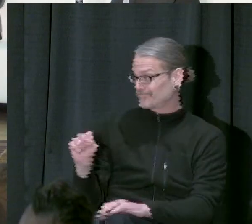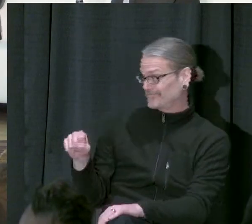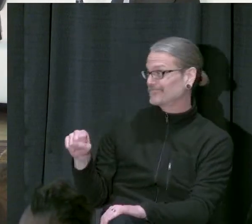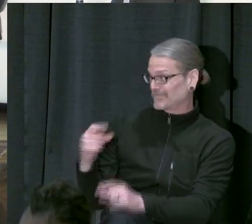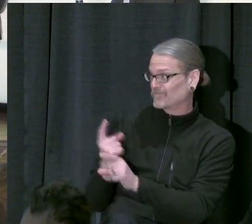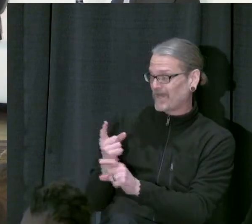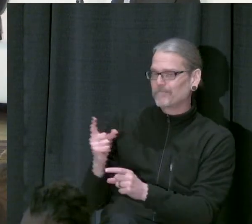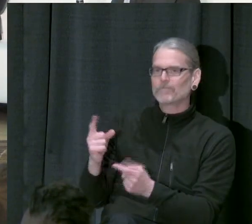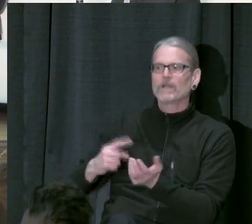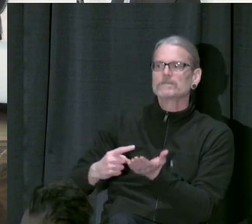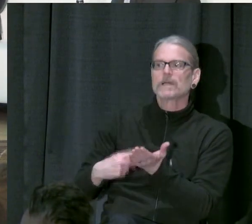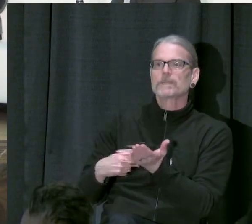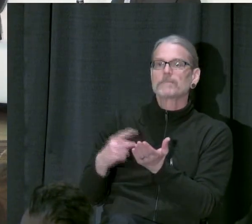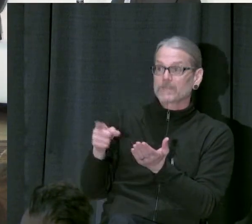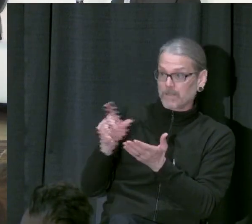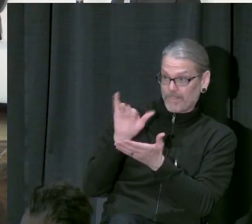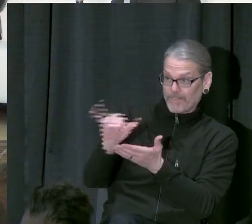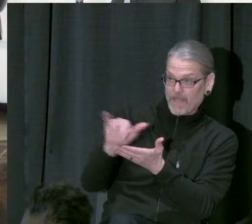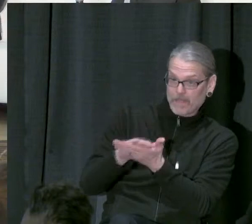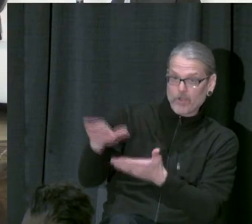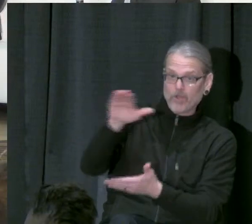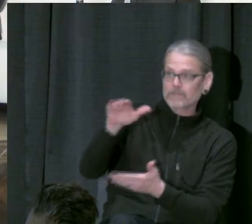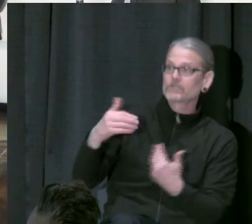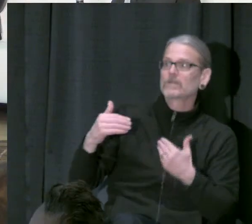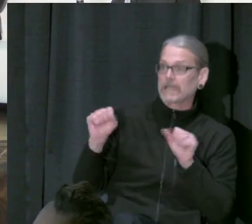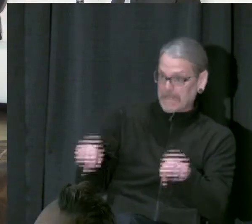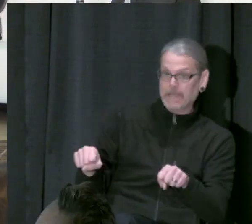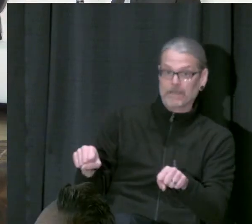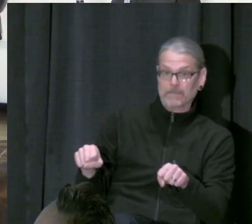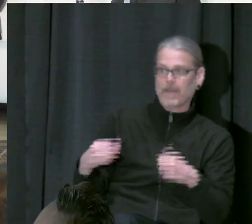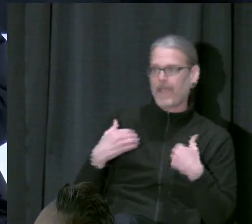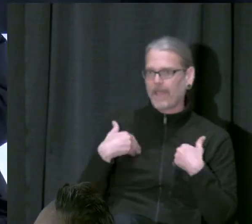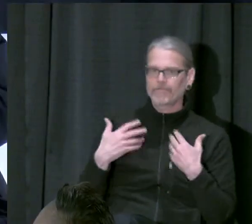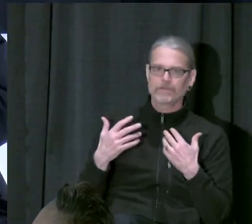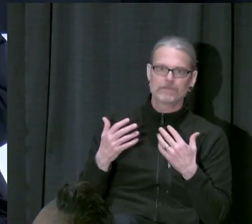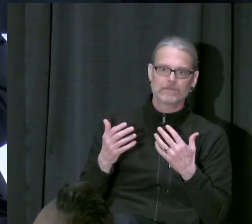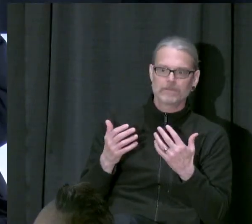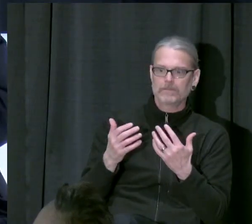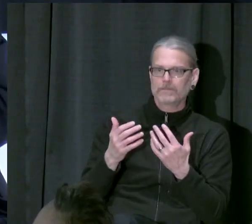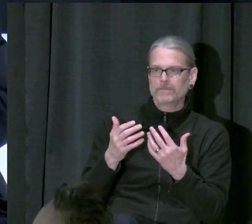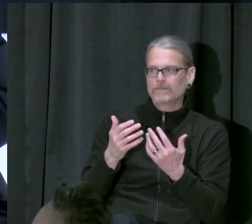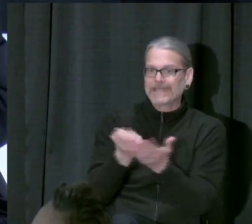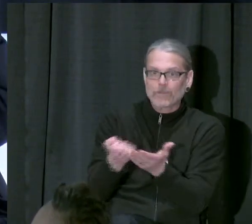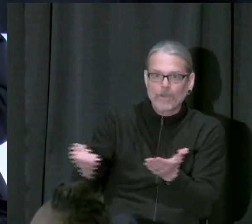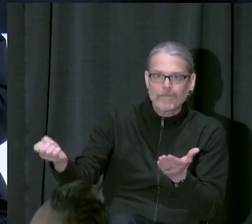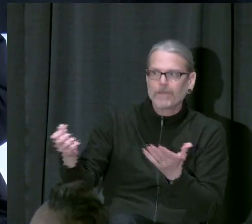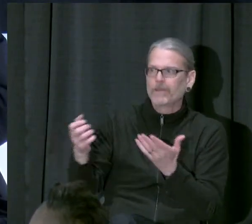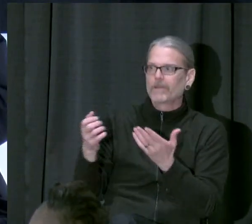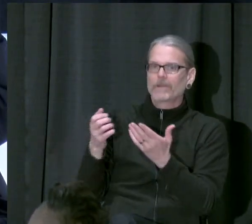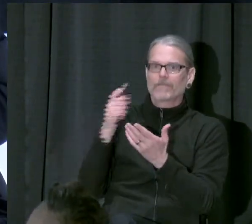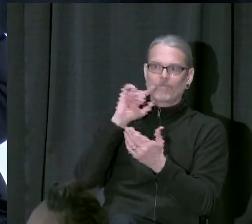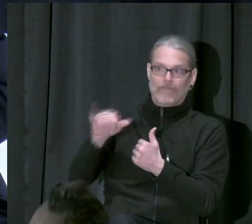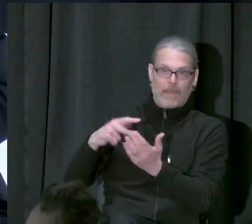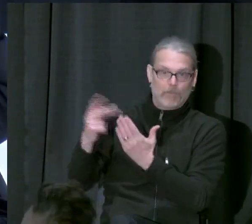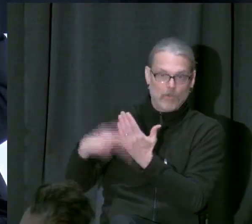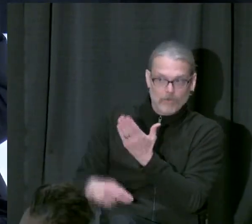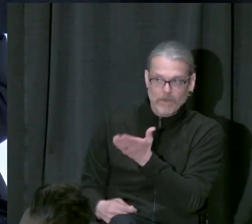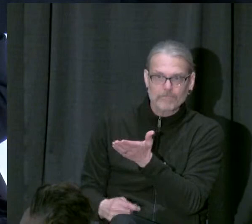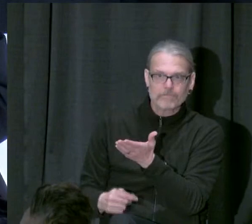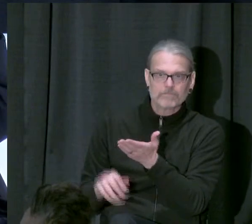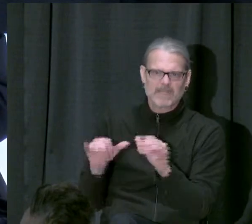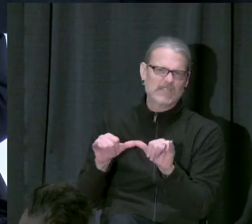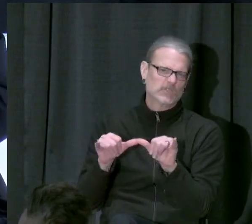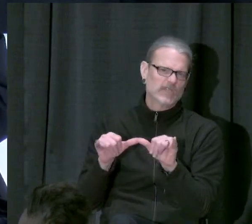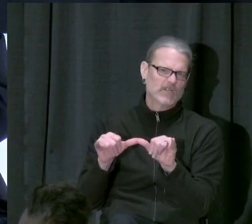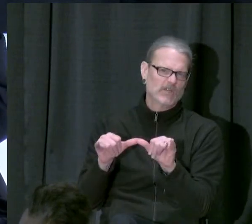more of, does the school have the capabilities and the experience within that particular program? So engineering programs